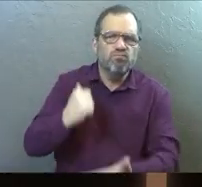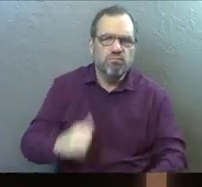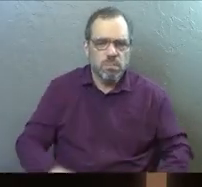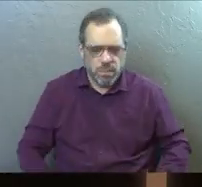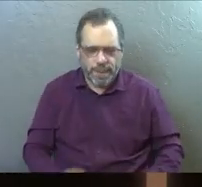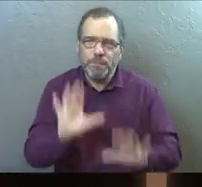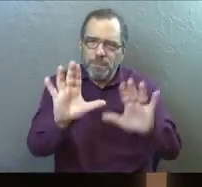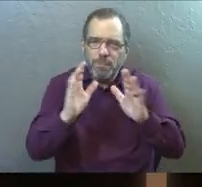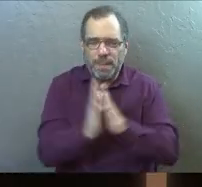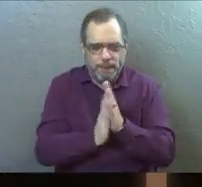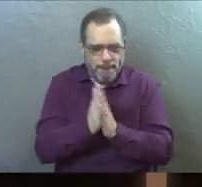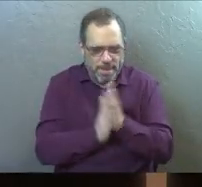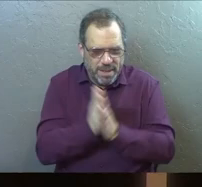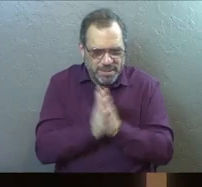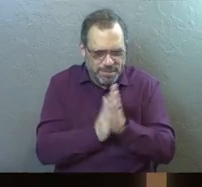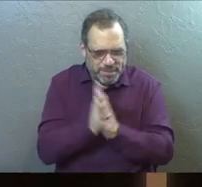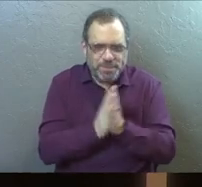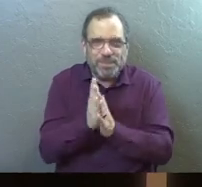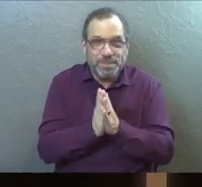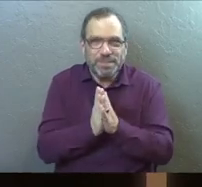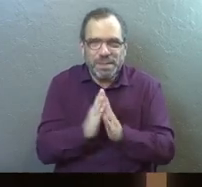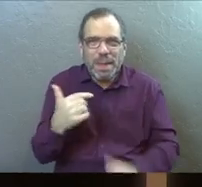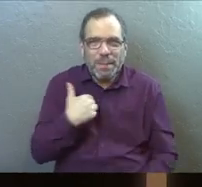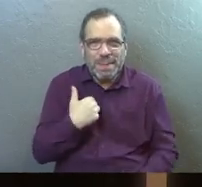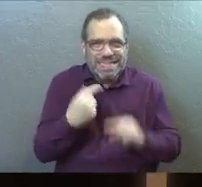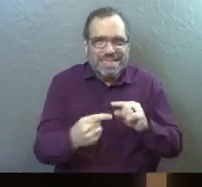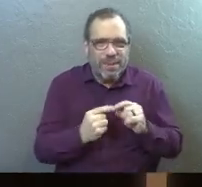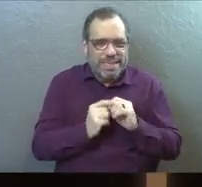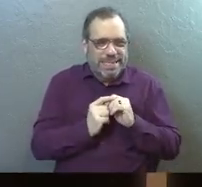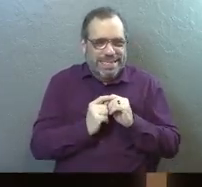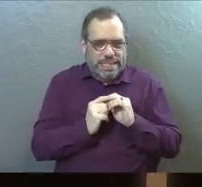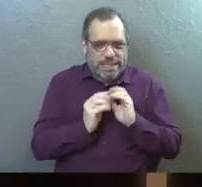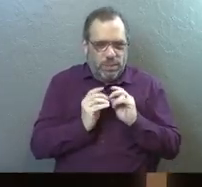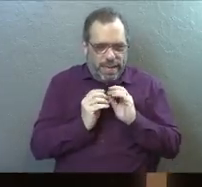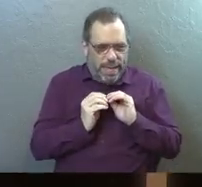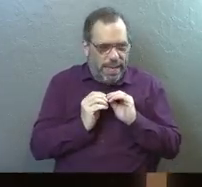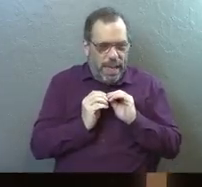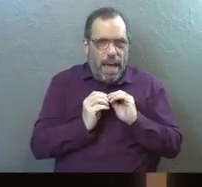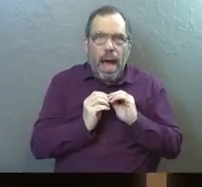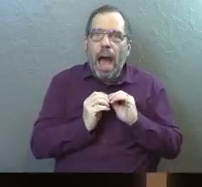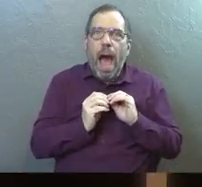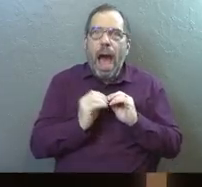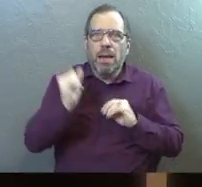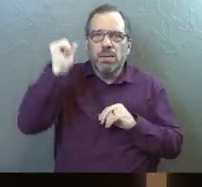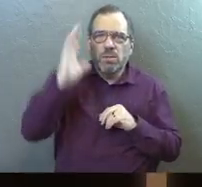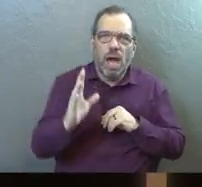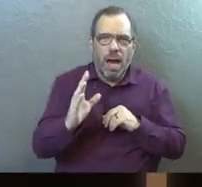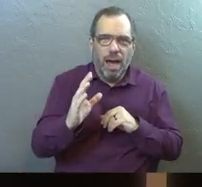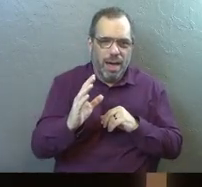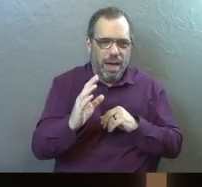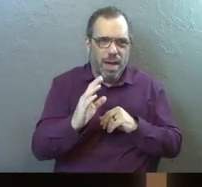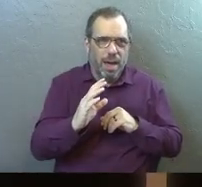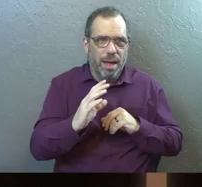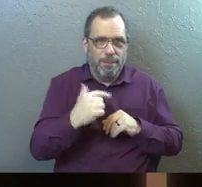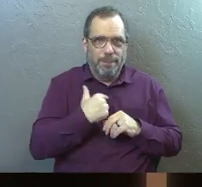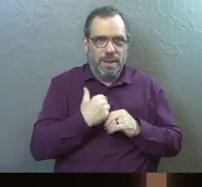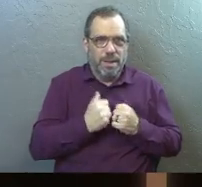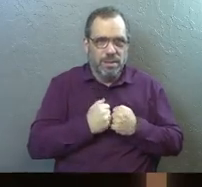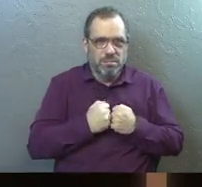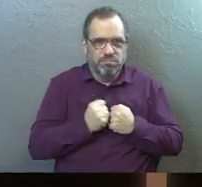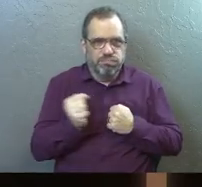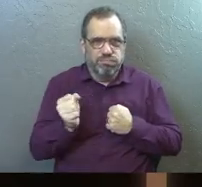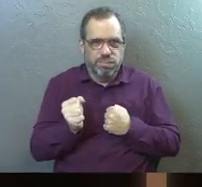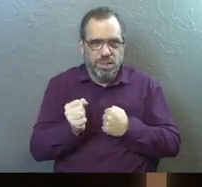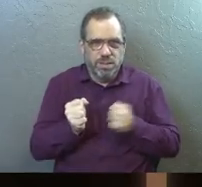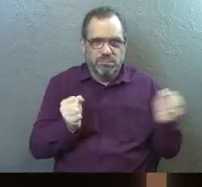But I was struggling, and the reason I was struggling, and it took me a while to understand it, because God had to pull some layers back while I was praying